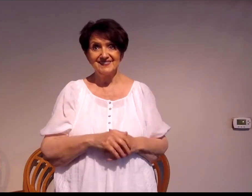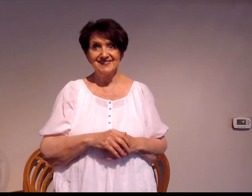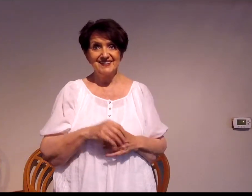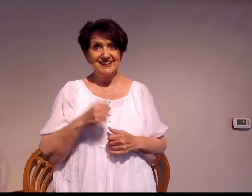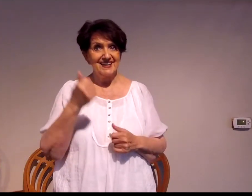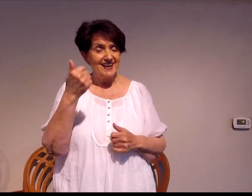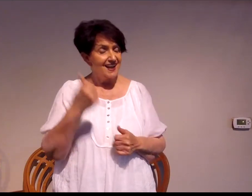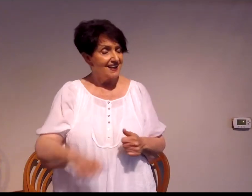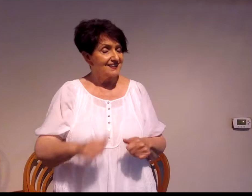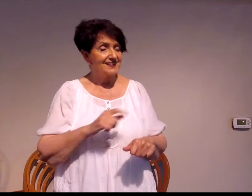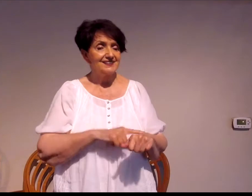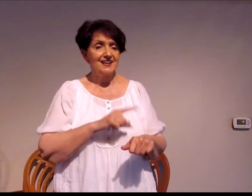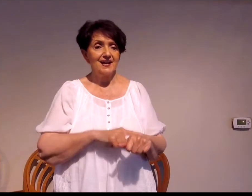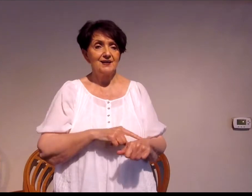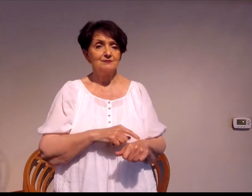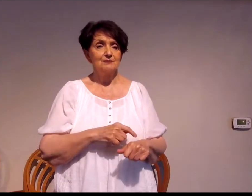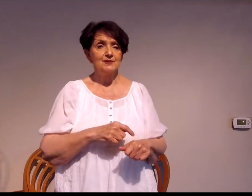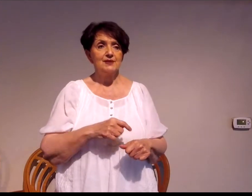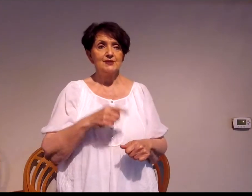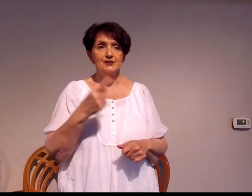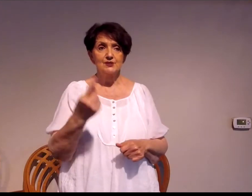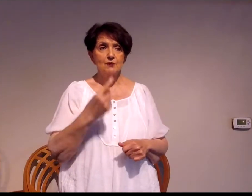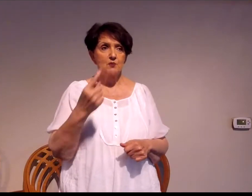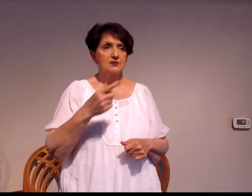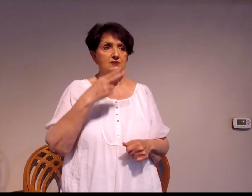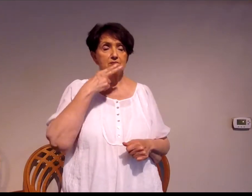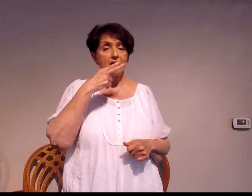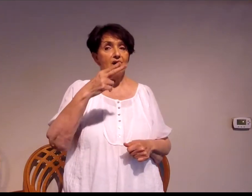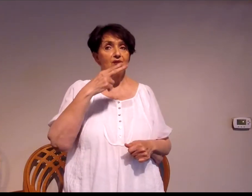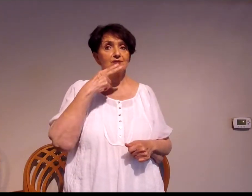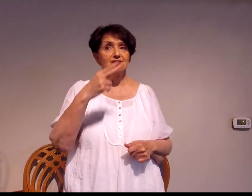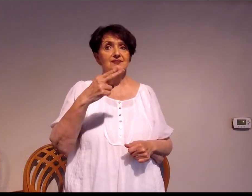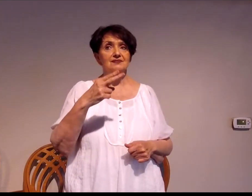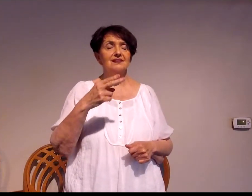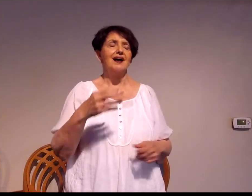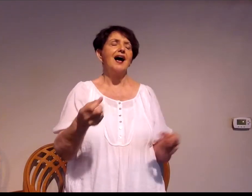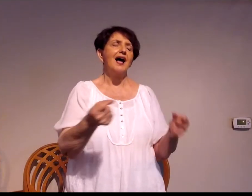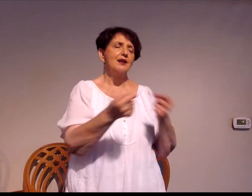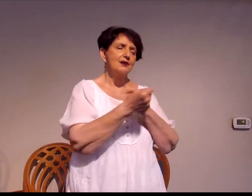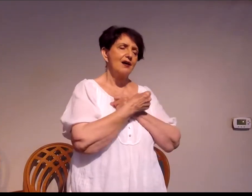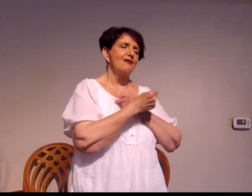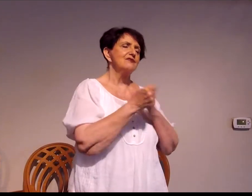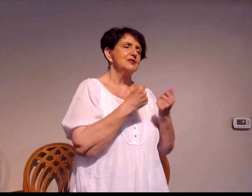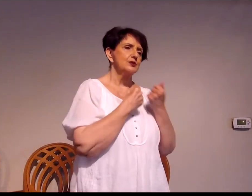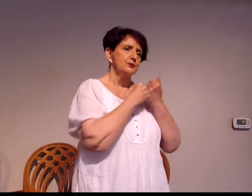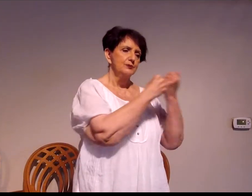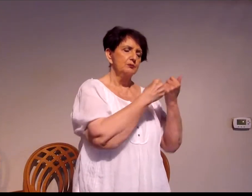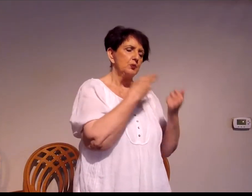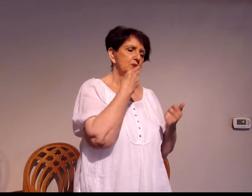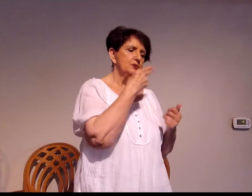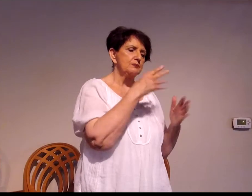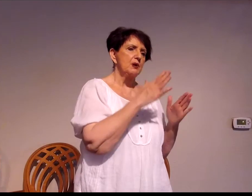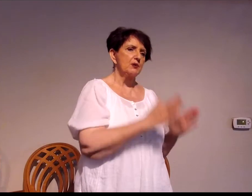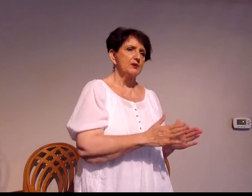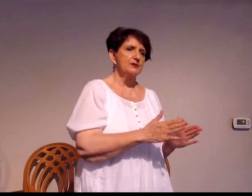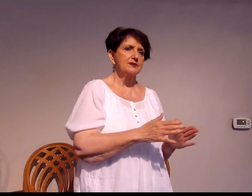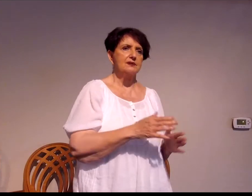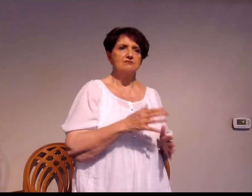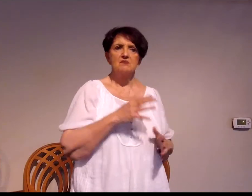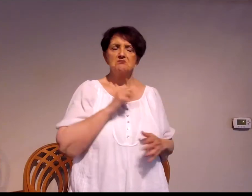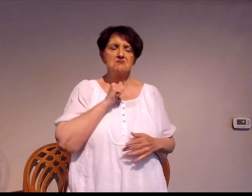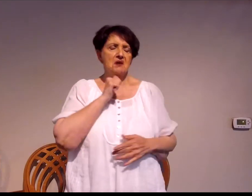Anytime anybody lights up now, that's the thought. I love and support smokers. I am no longer nauseous. I have no longer